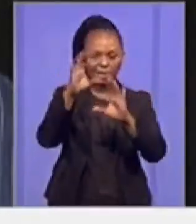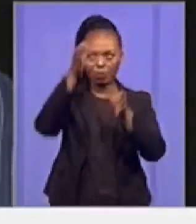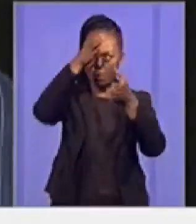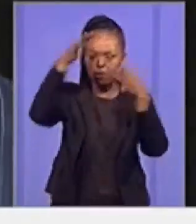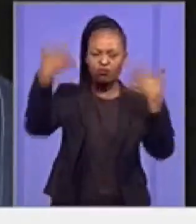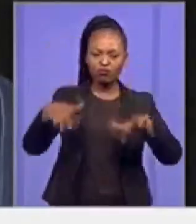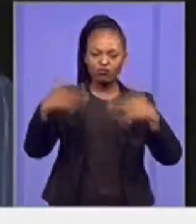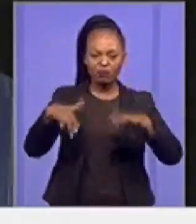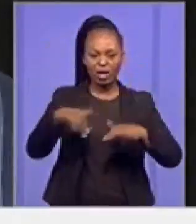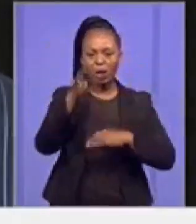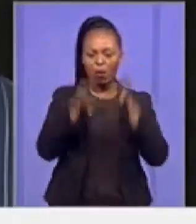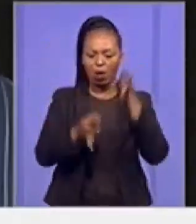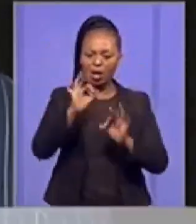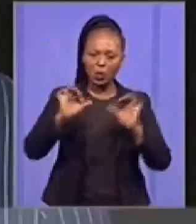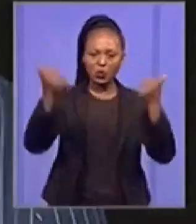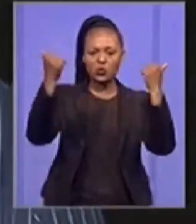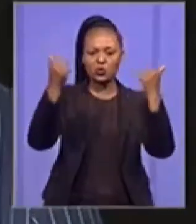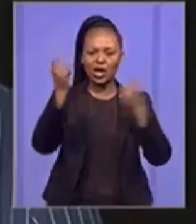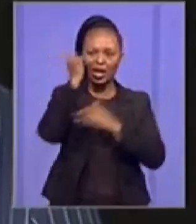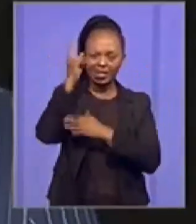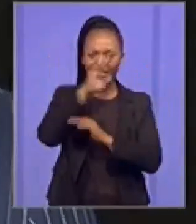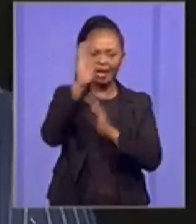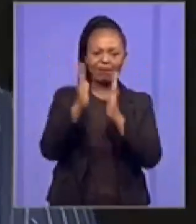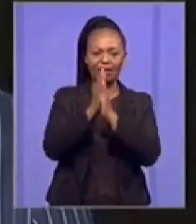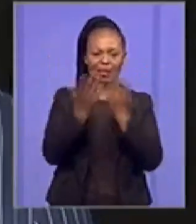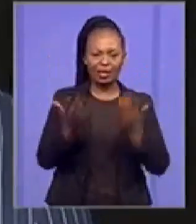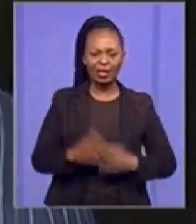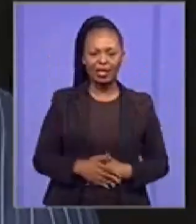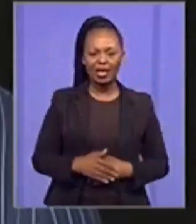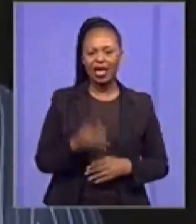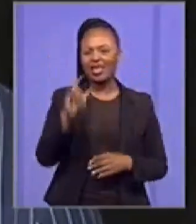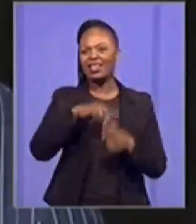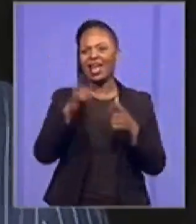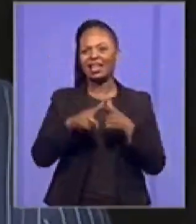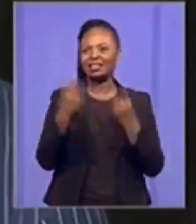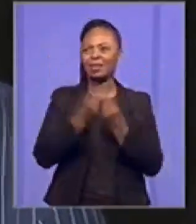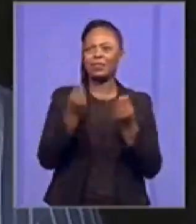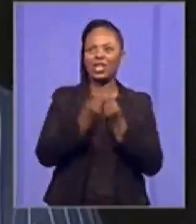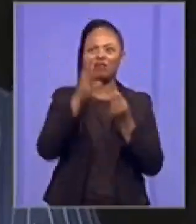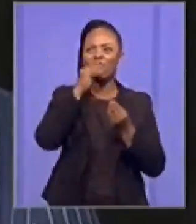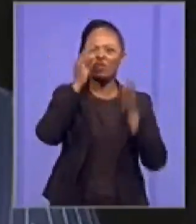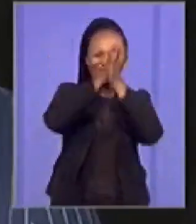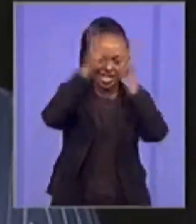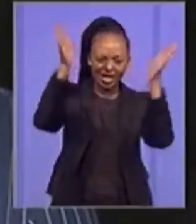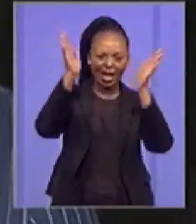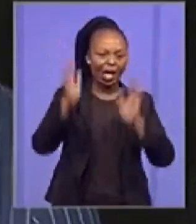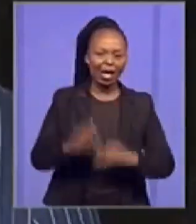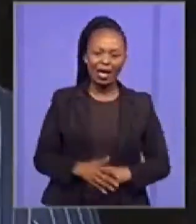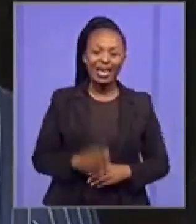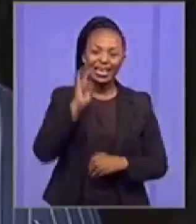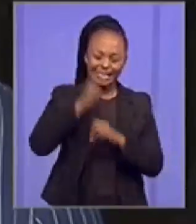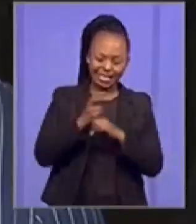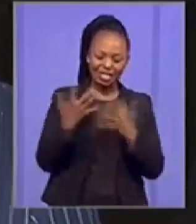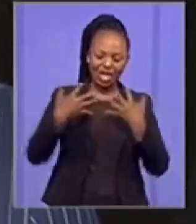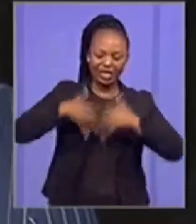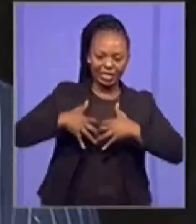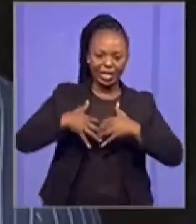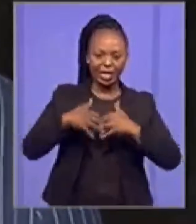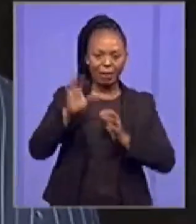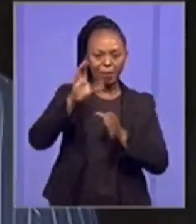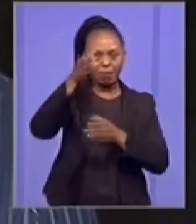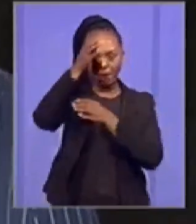record, understanding things. You know, it's something else to talk in generalities. These things need engineering capacity. They